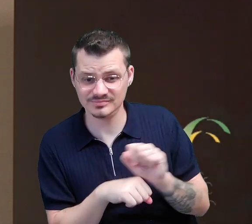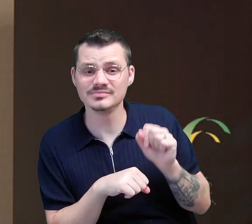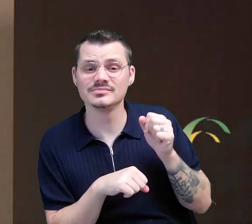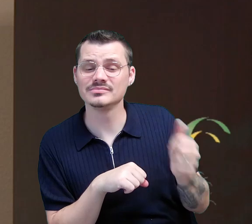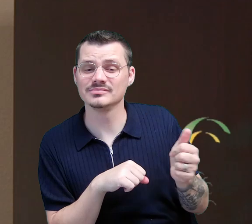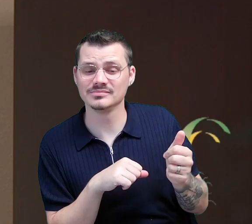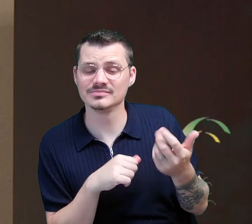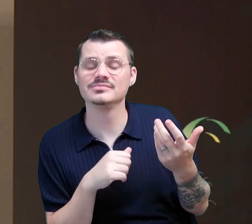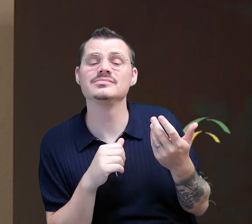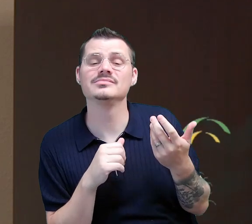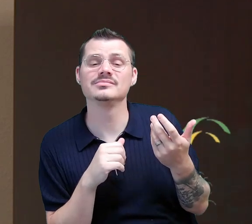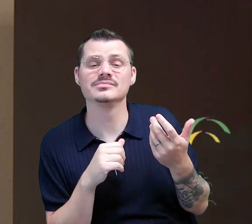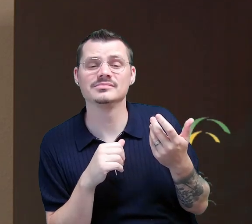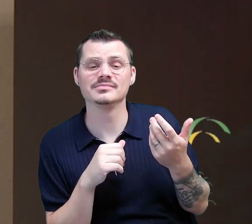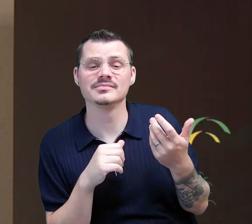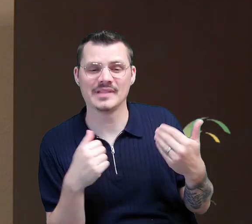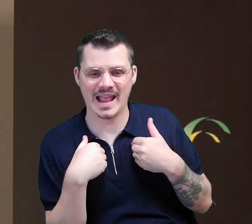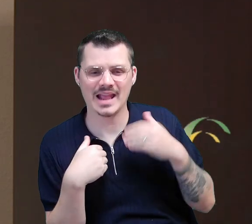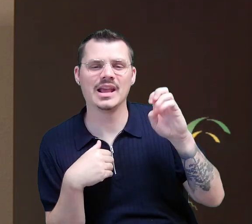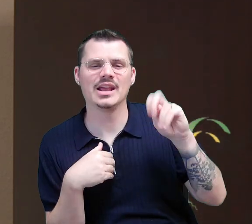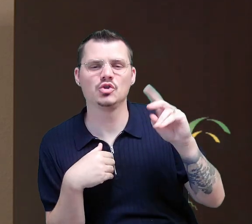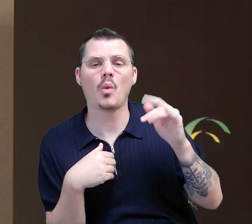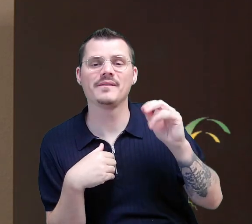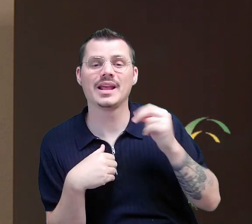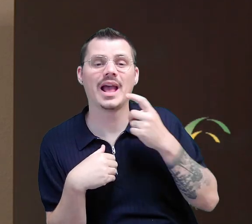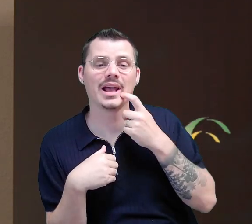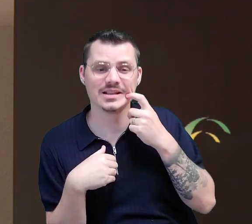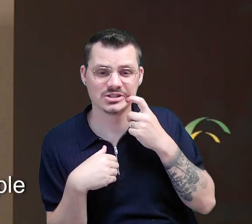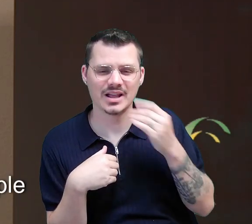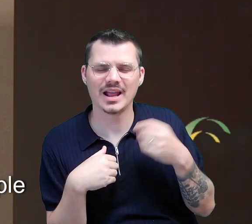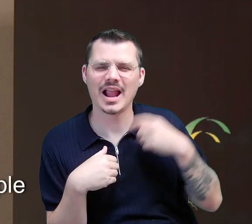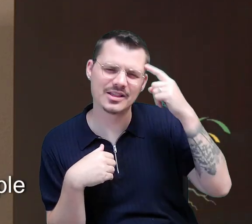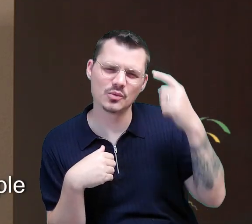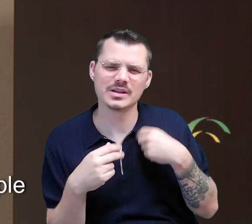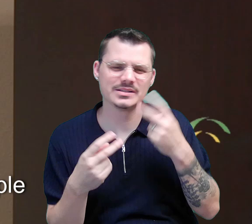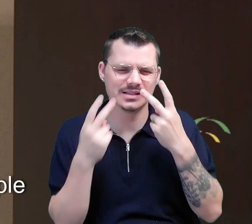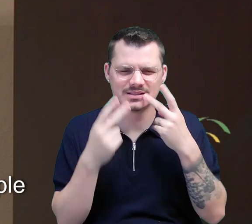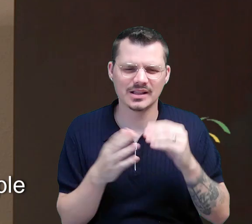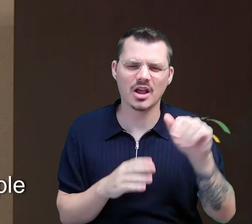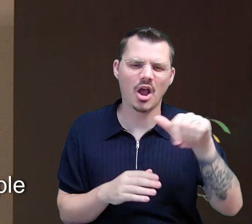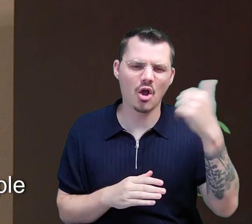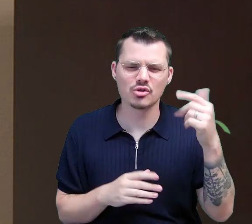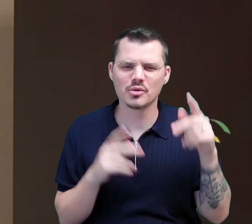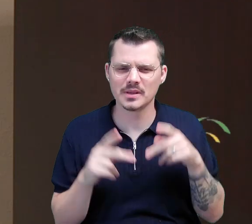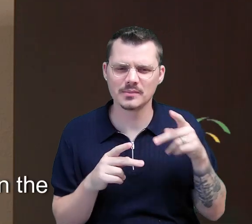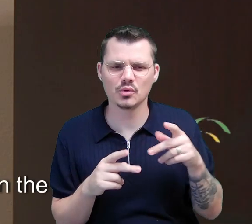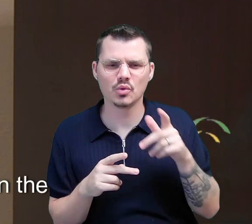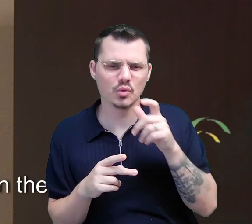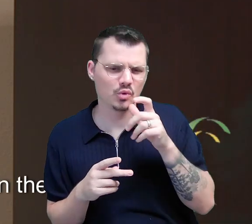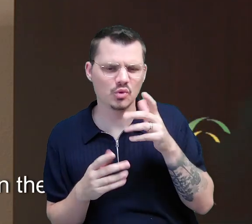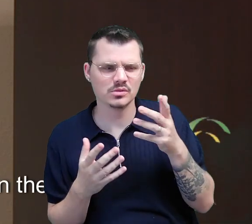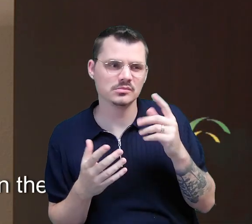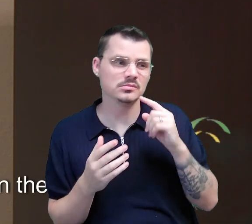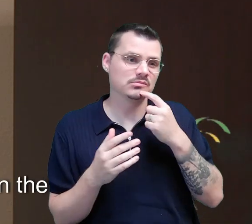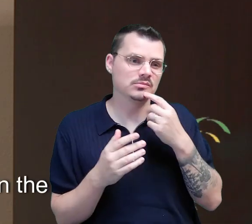fact, he had an endorphin addiction. And I think we see this in other people, greater or